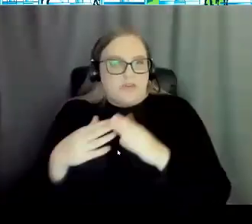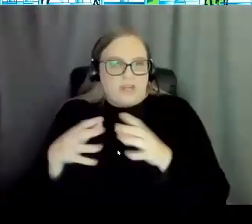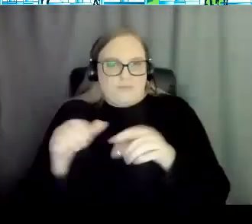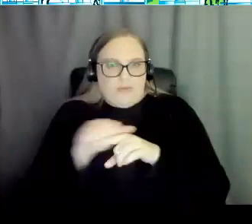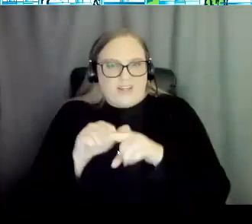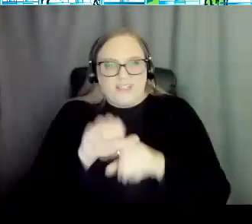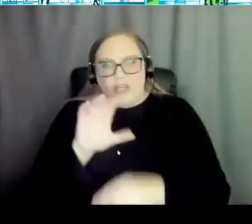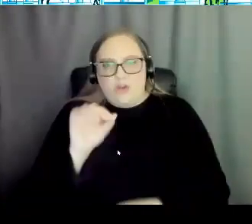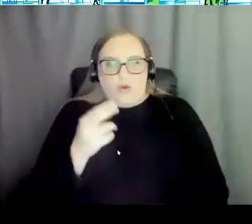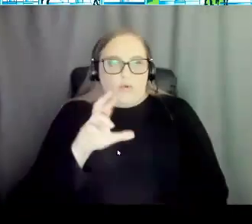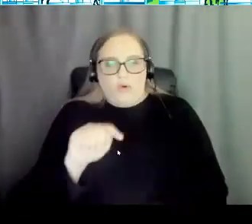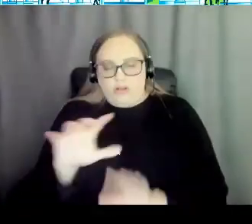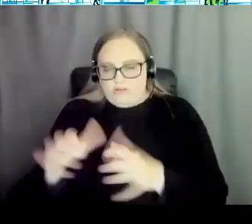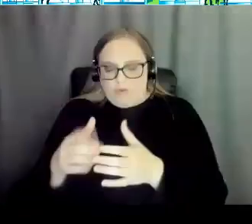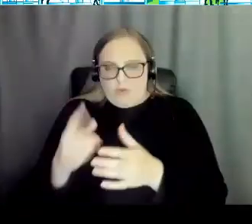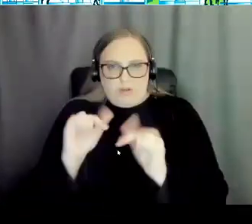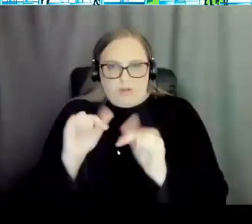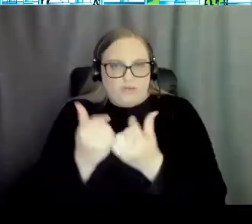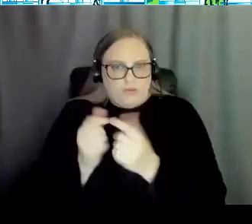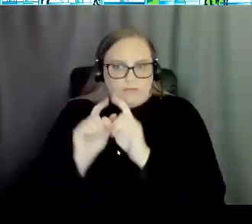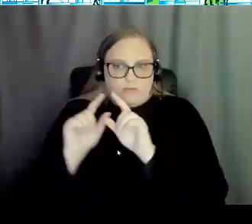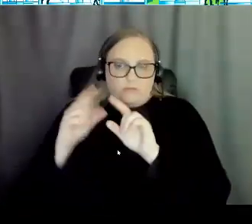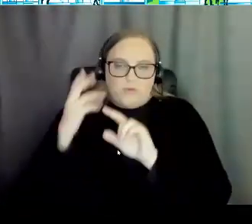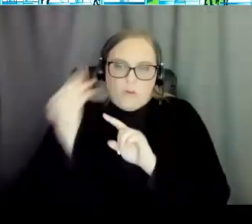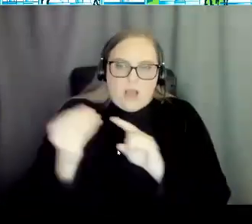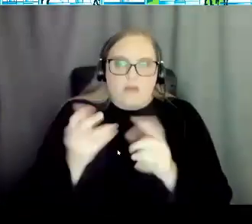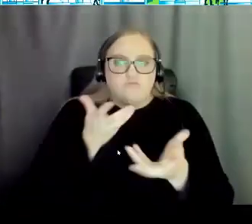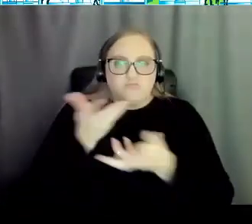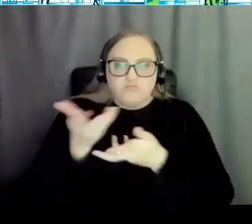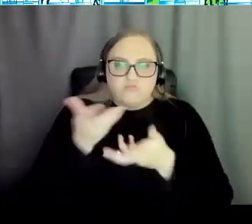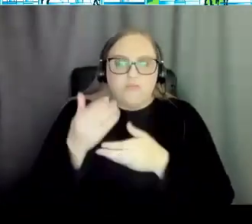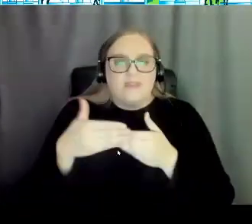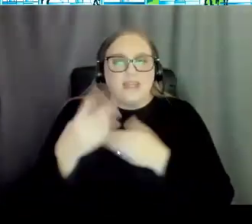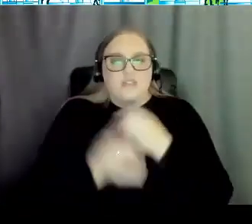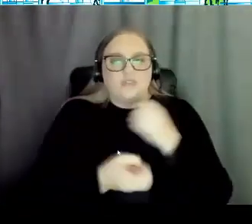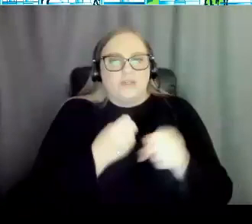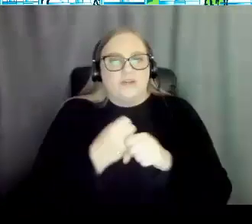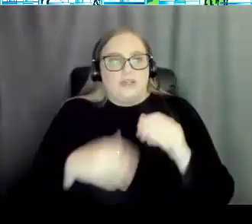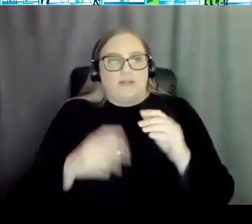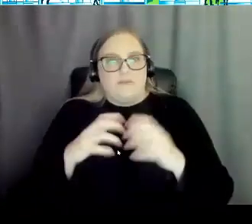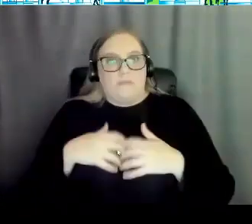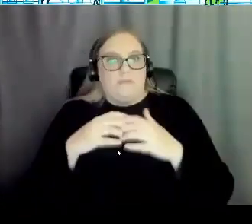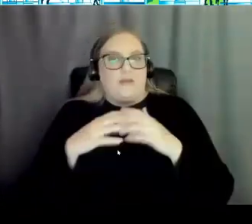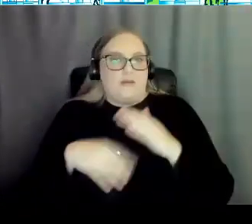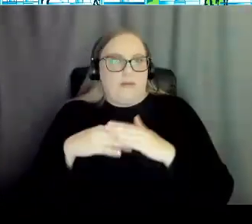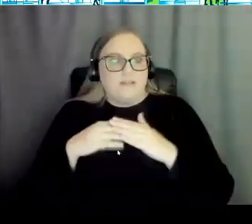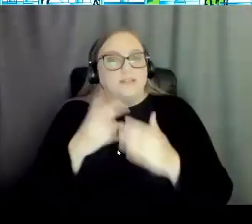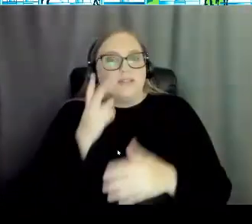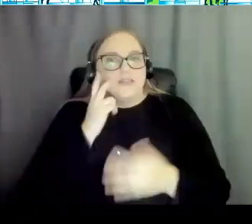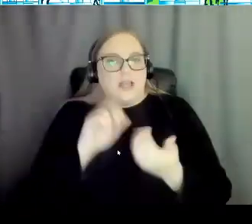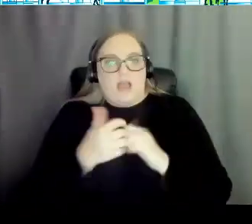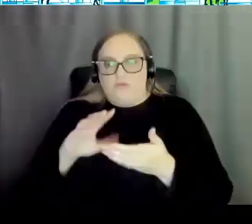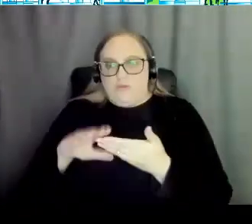that can go out and create this conversation for the next 2 years and build capacity and see how we can learn and implement